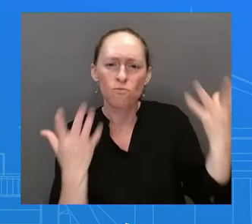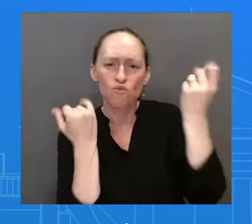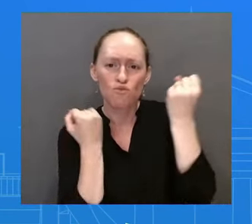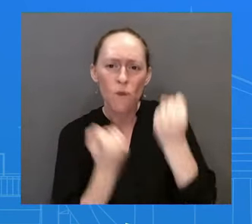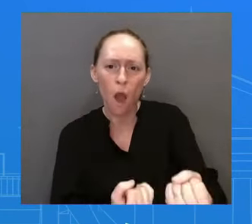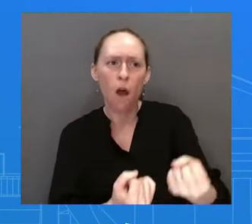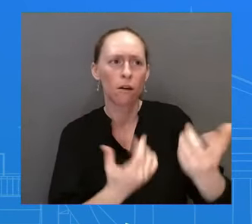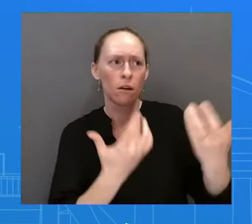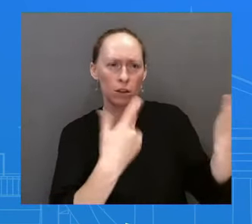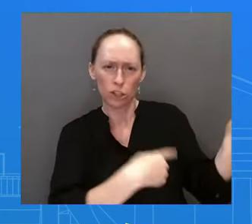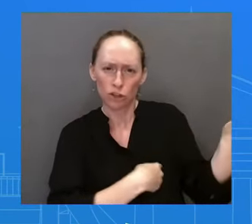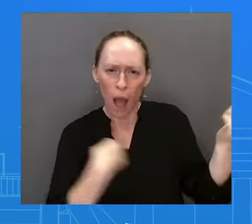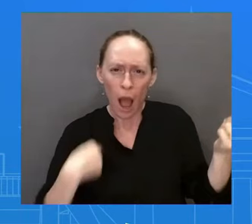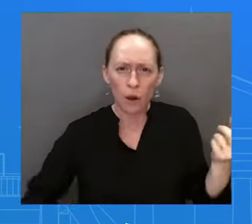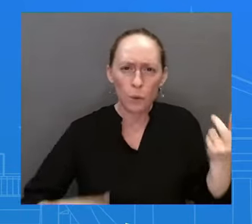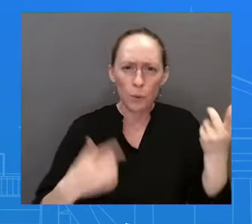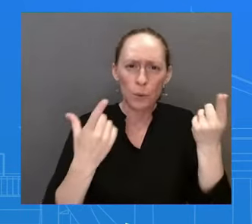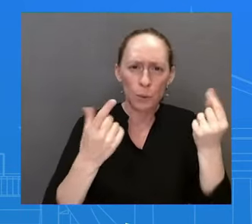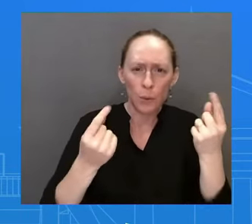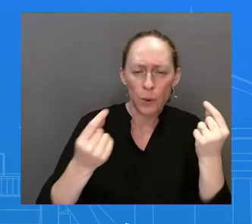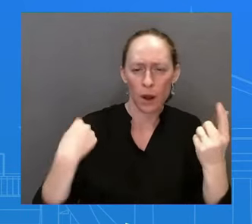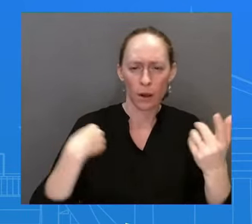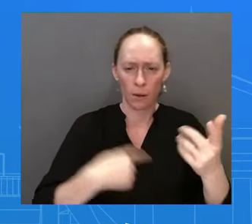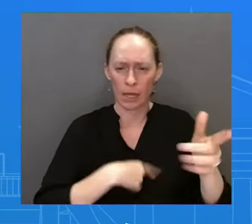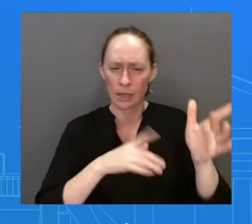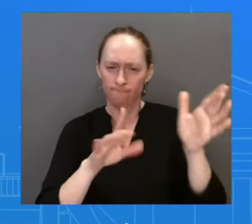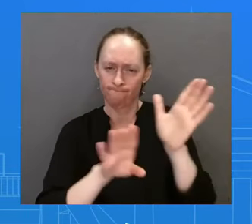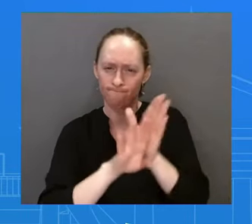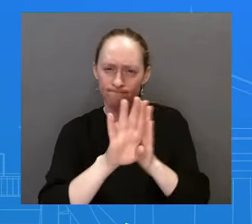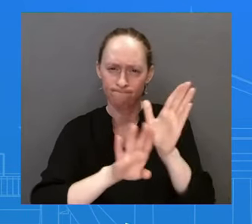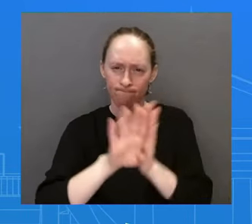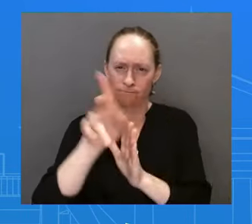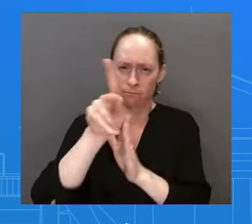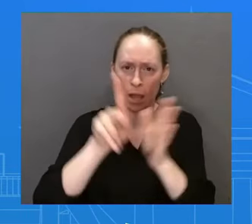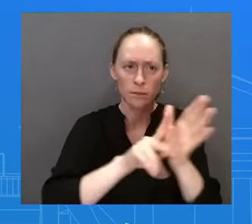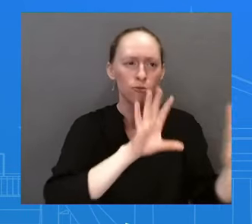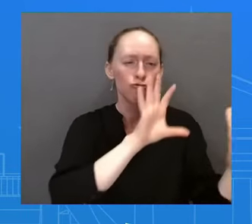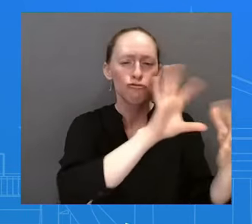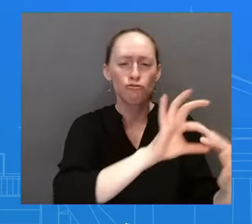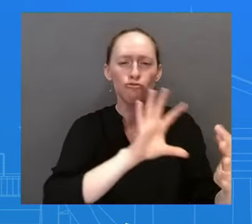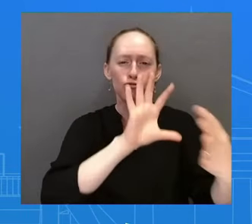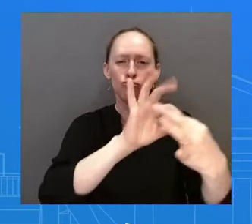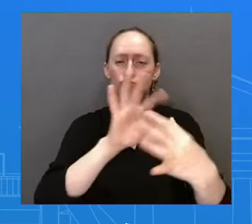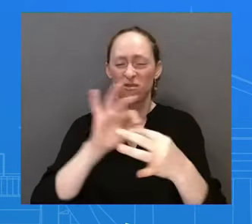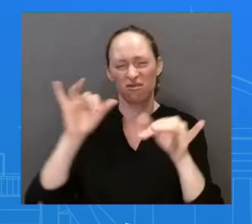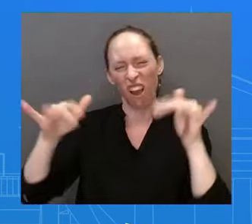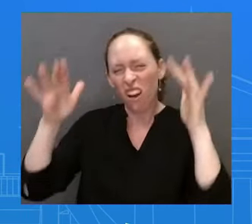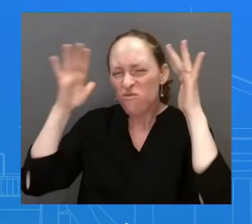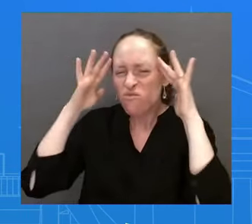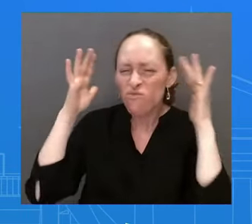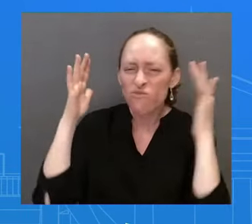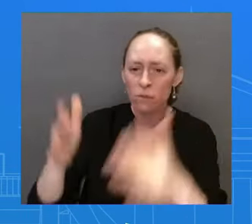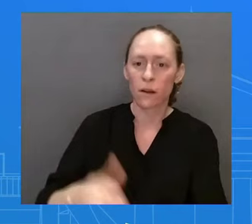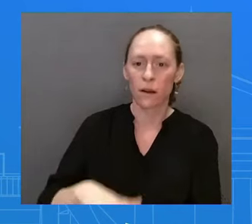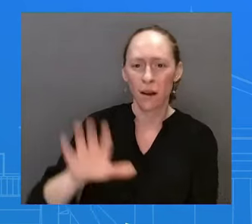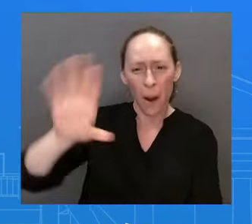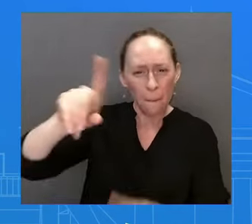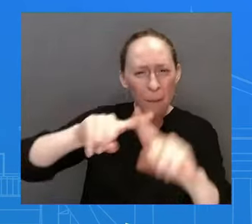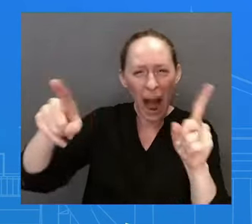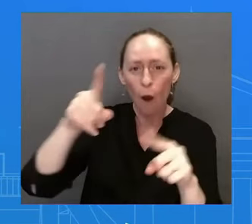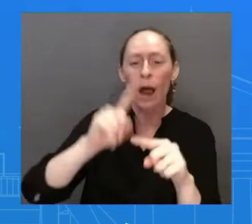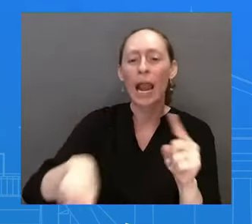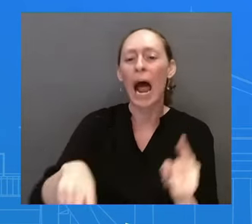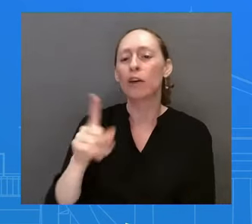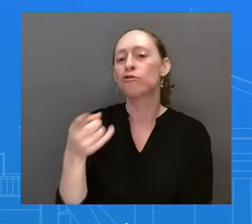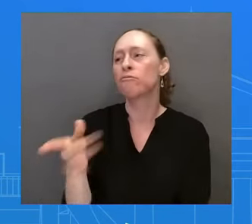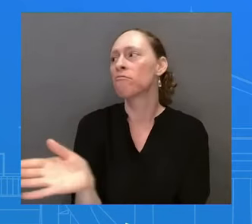around the world. That's where his head is. It's squarely on the work in front of him. But you can't ignore this moment, though. As this president is someone who is a